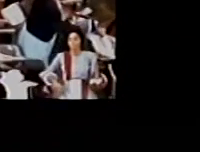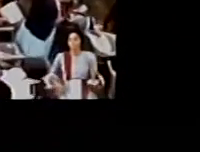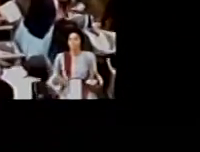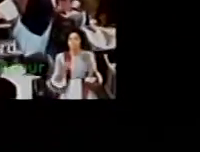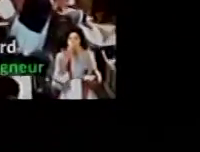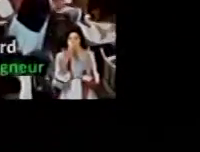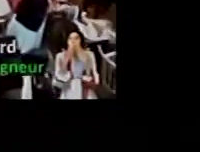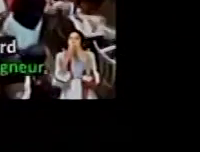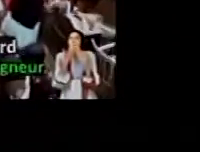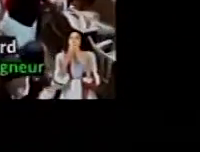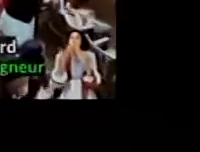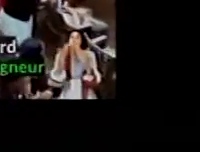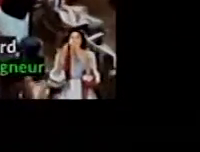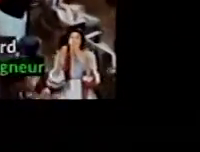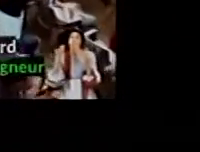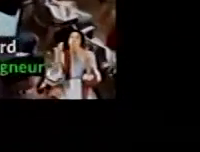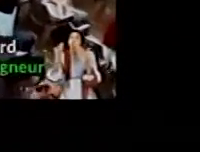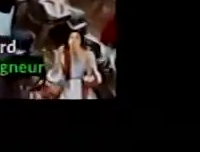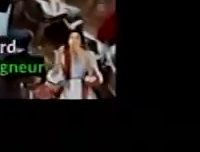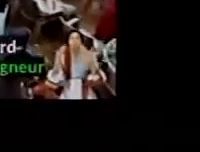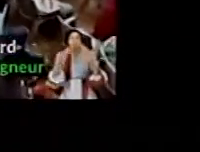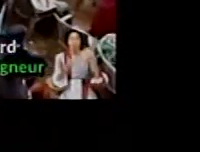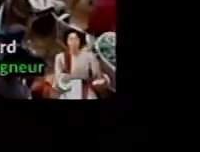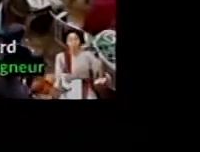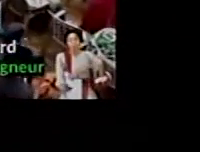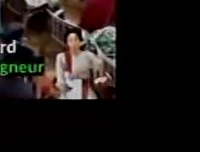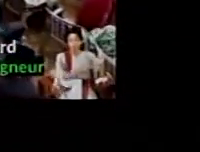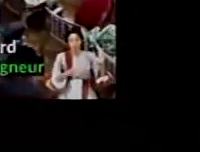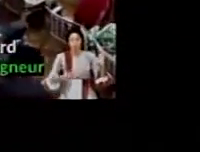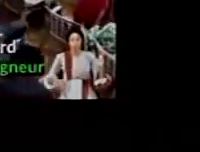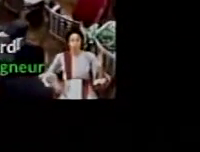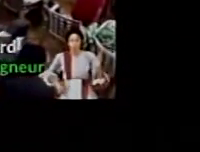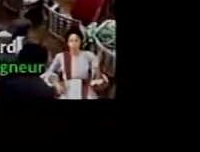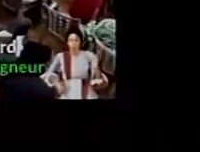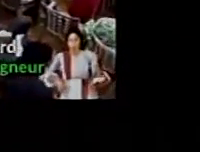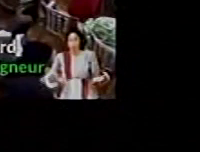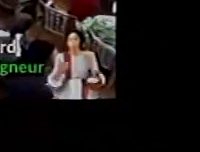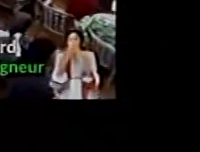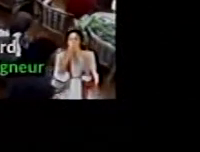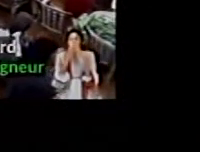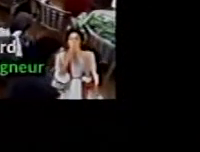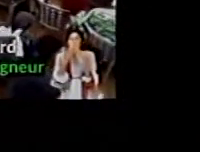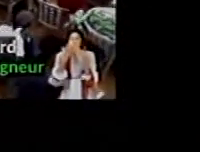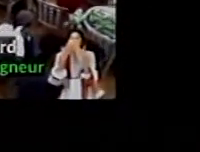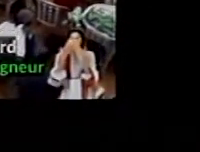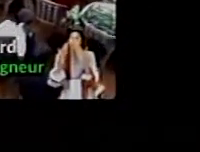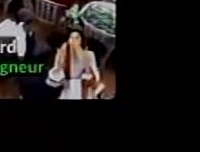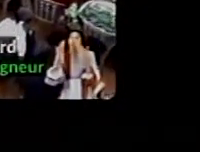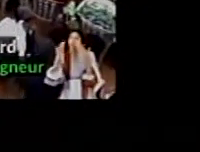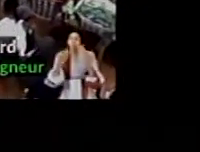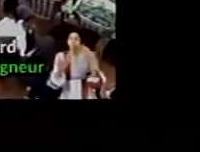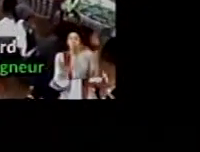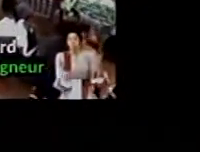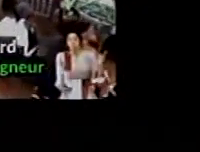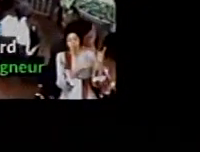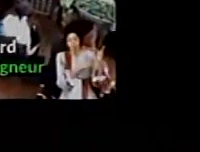thank you, Lord. I just want to thank you, Lord. I just want to thank you.